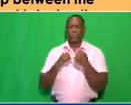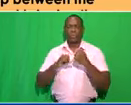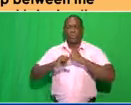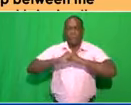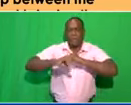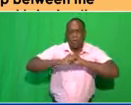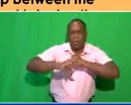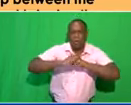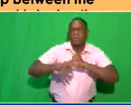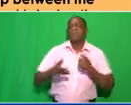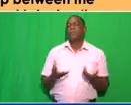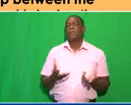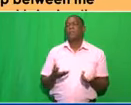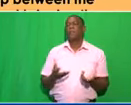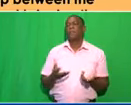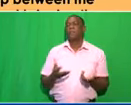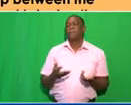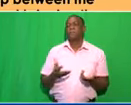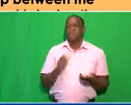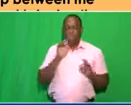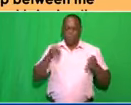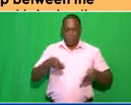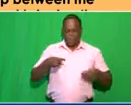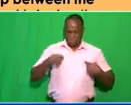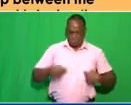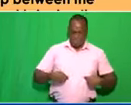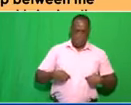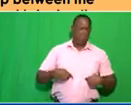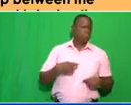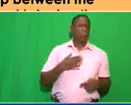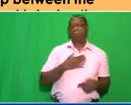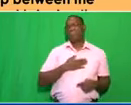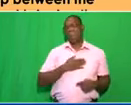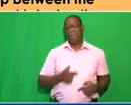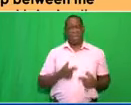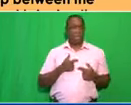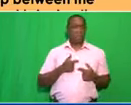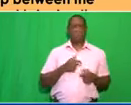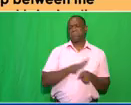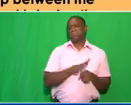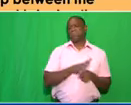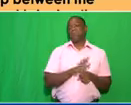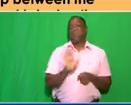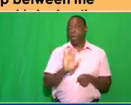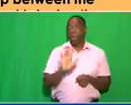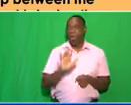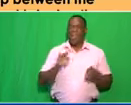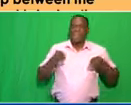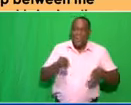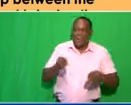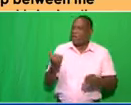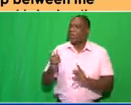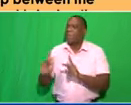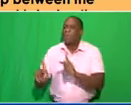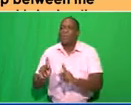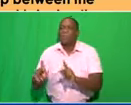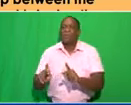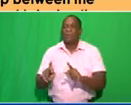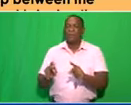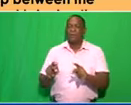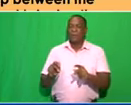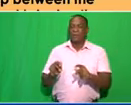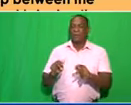are concerned not just about the individual and themselves and their own well-being, but the well-being of the